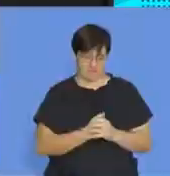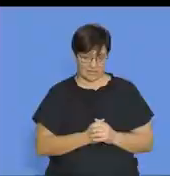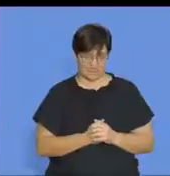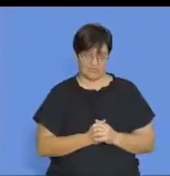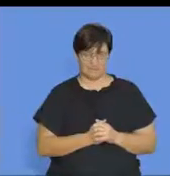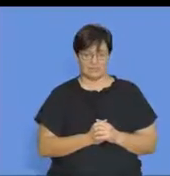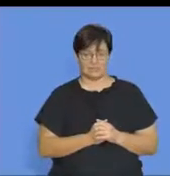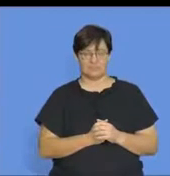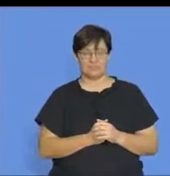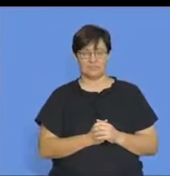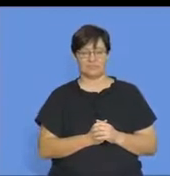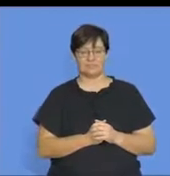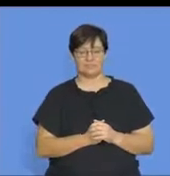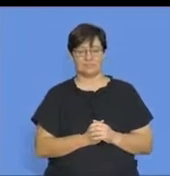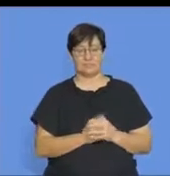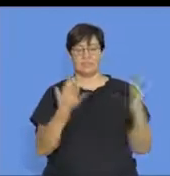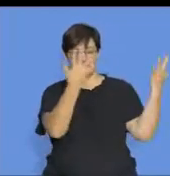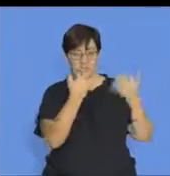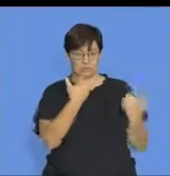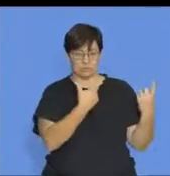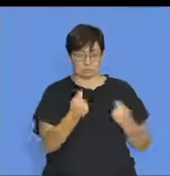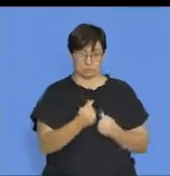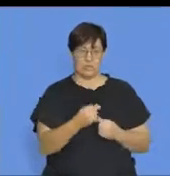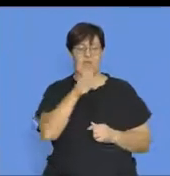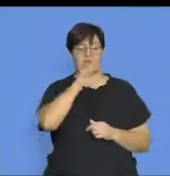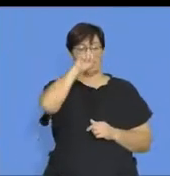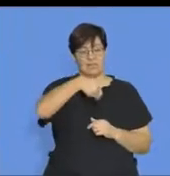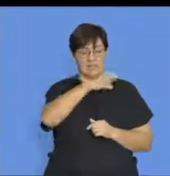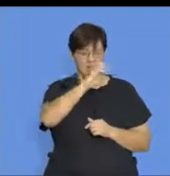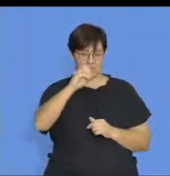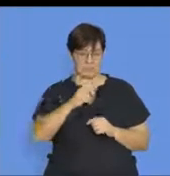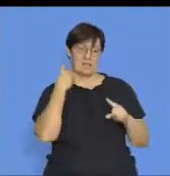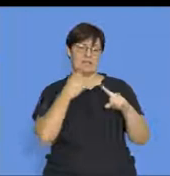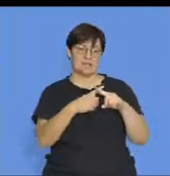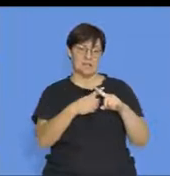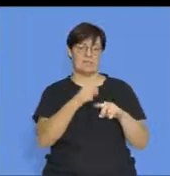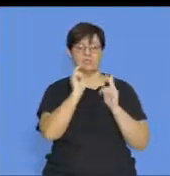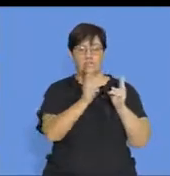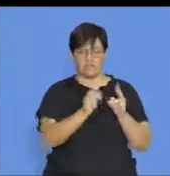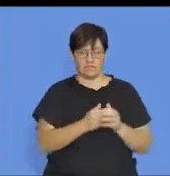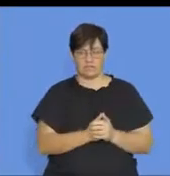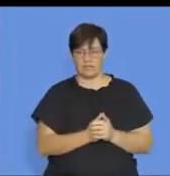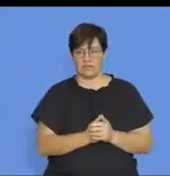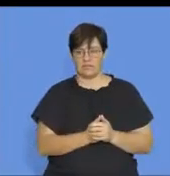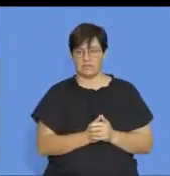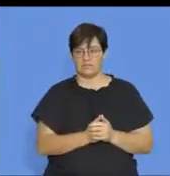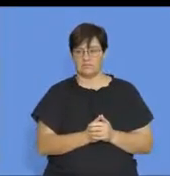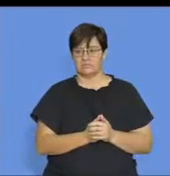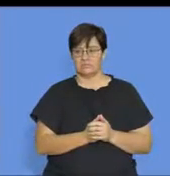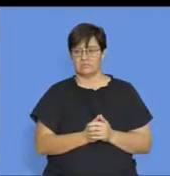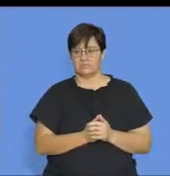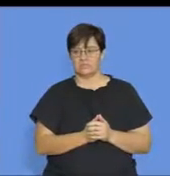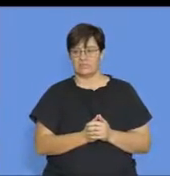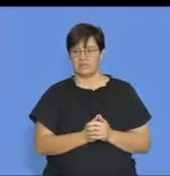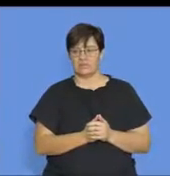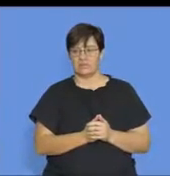Okay, right, so let's do that calculation, 15,000 times 12, okay, so